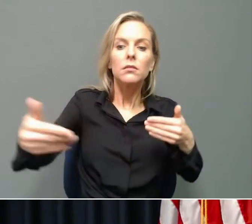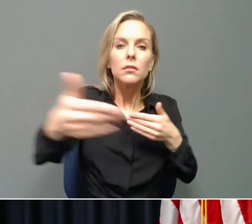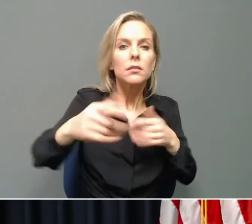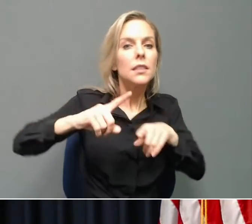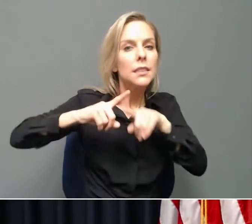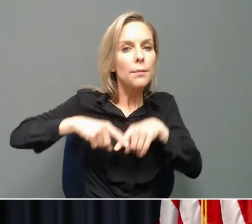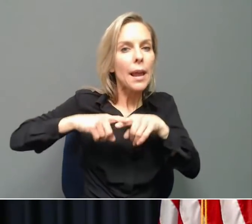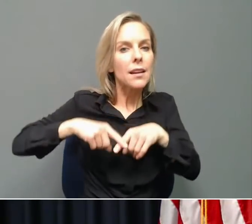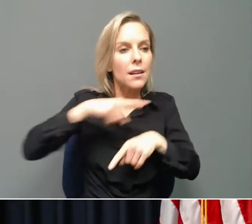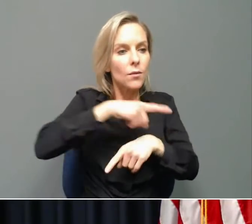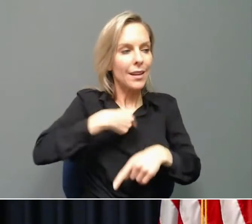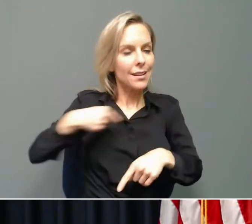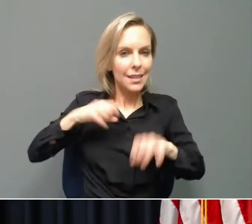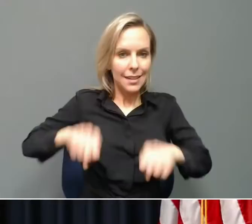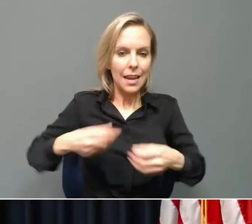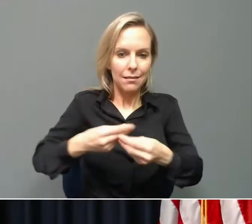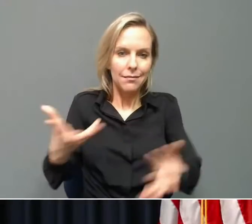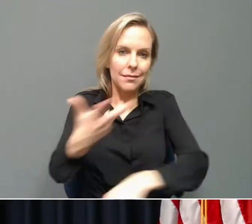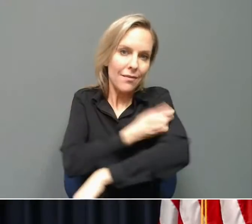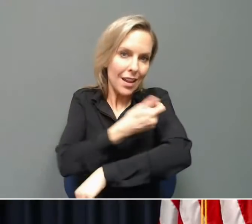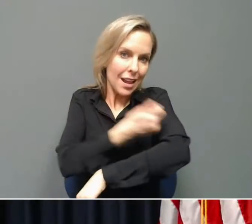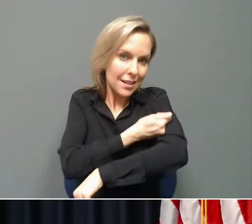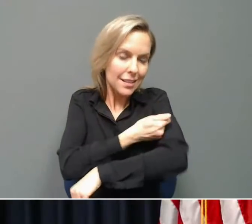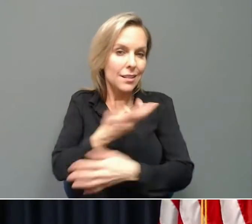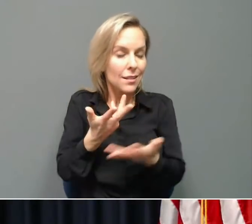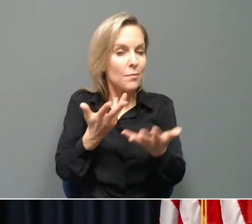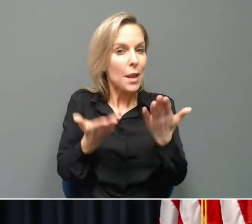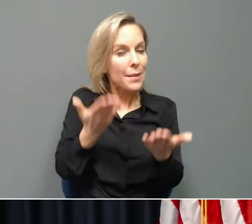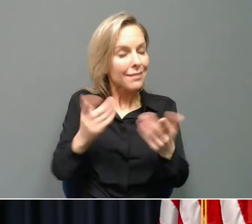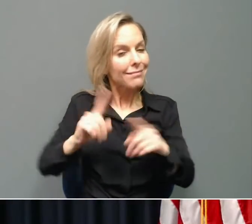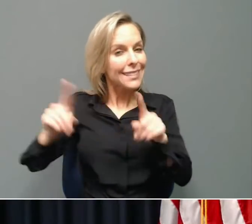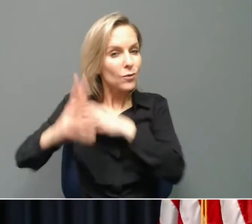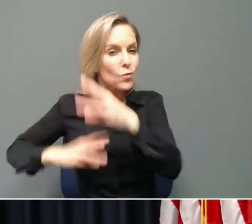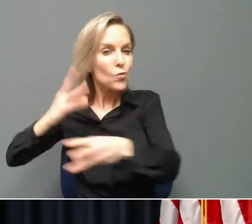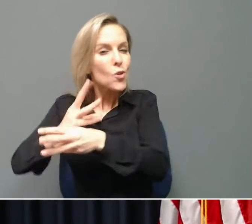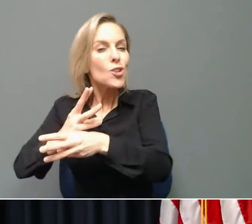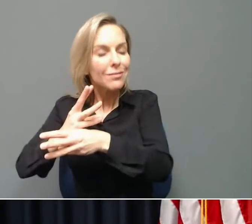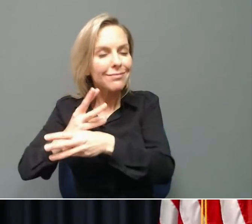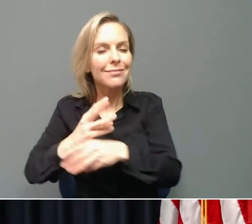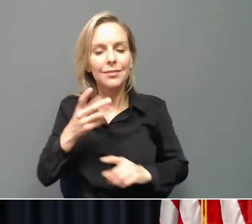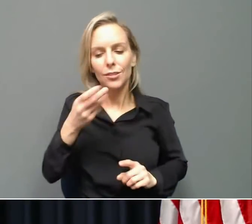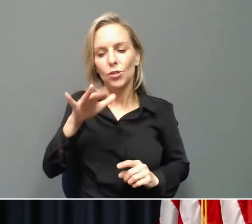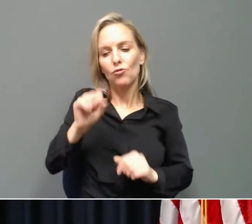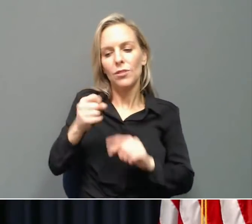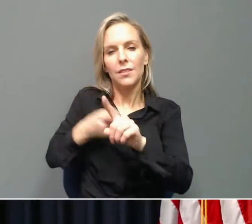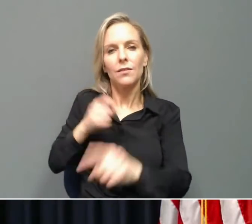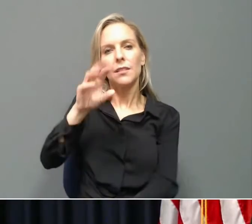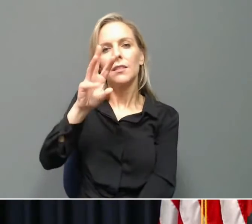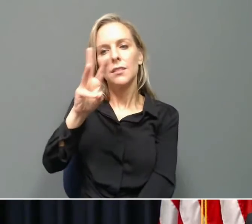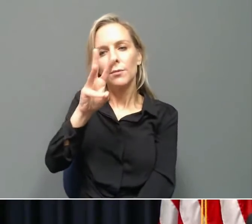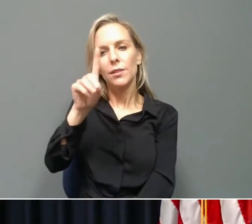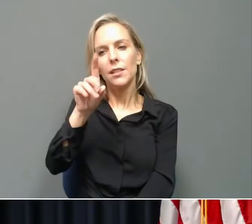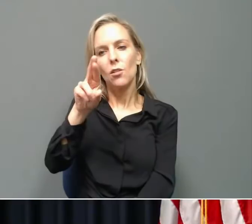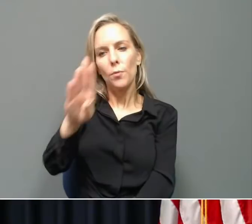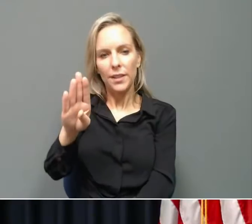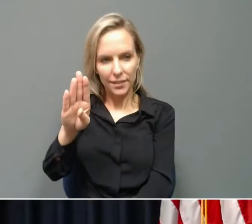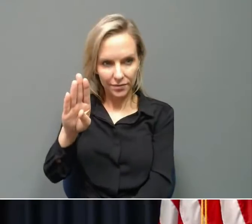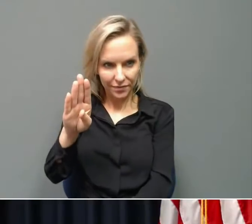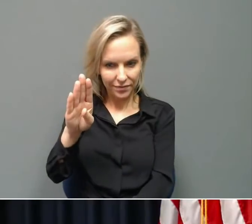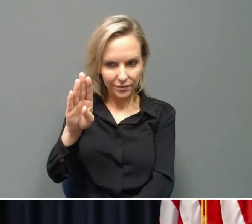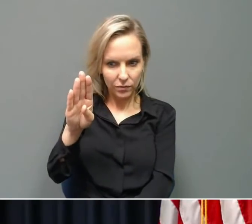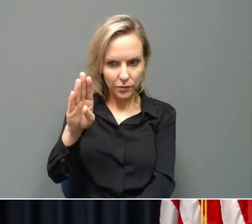these vaccines get out, we may have a very different world. Chris Otts from WDRB.